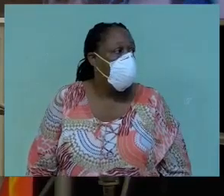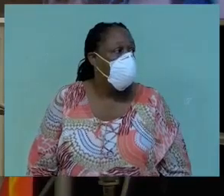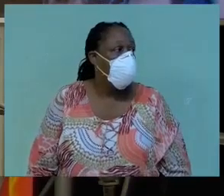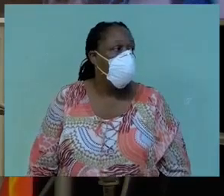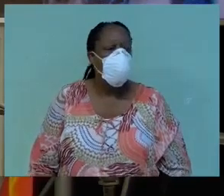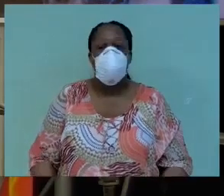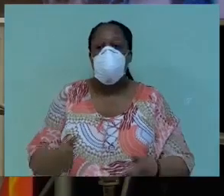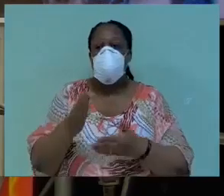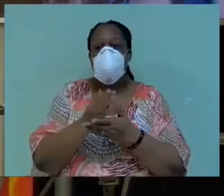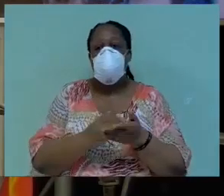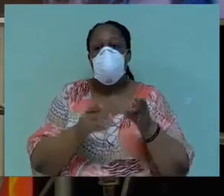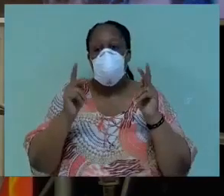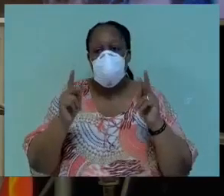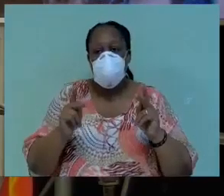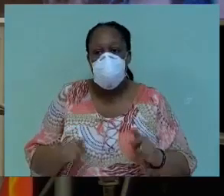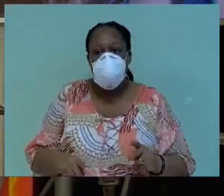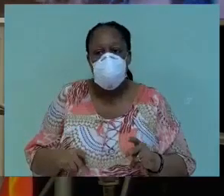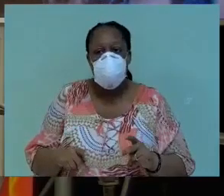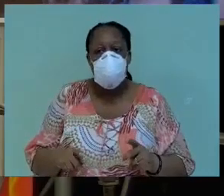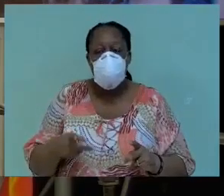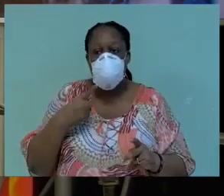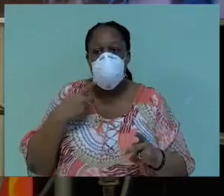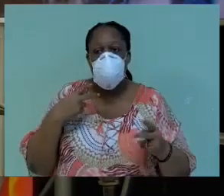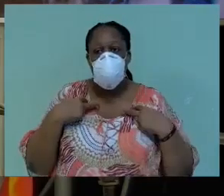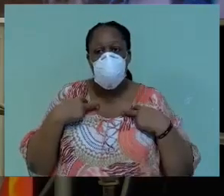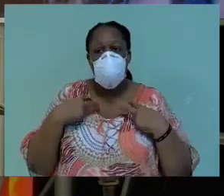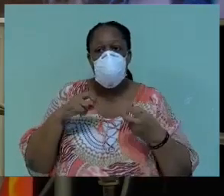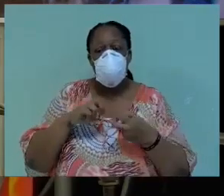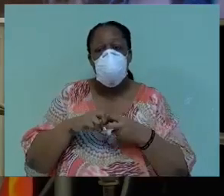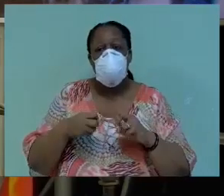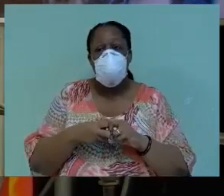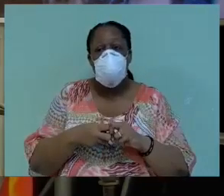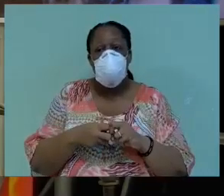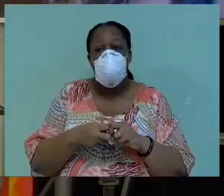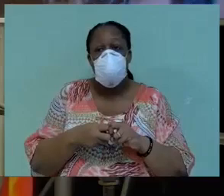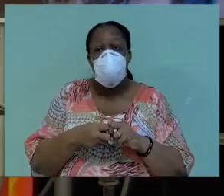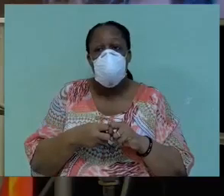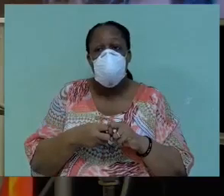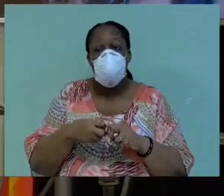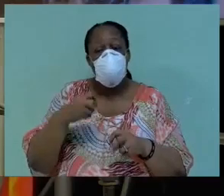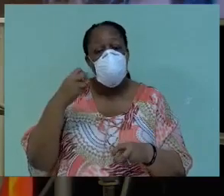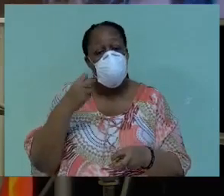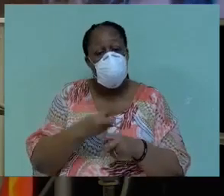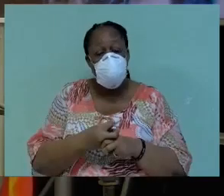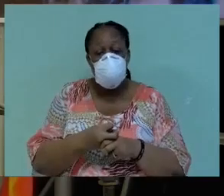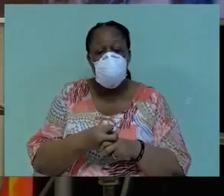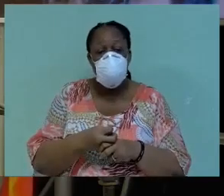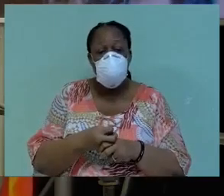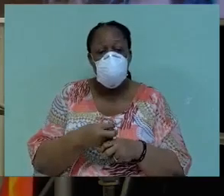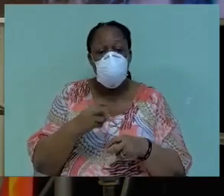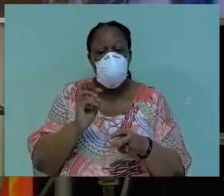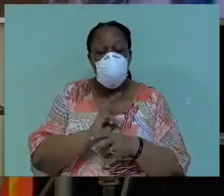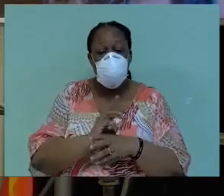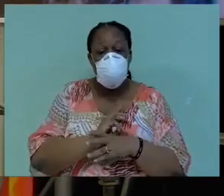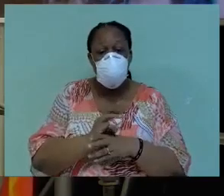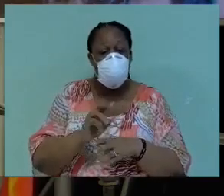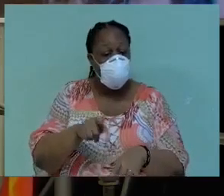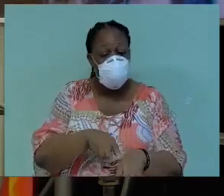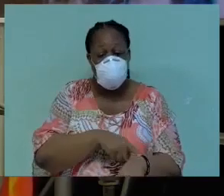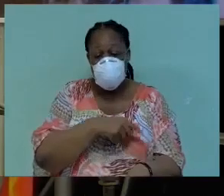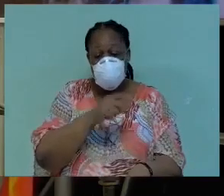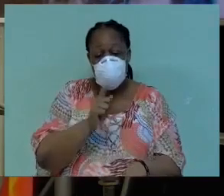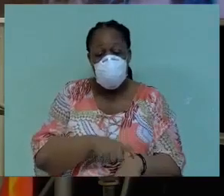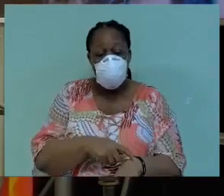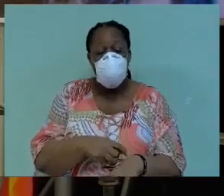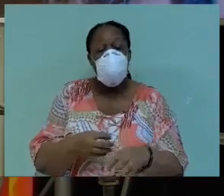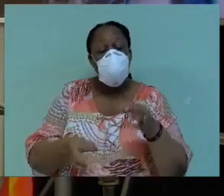some persons in general who have difficulty wearing the mask, especially for a prolonged period of time, especially if these persons have